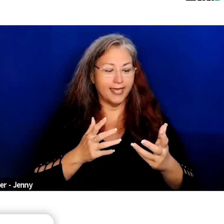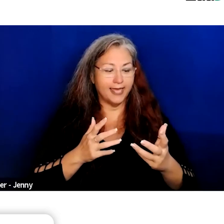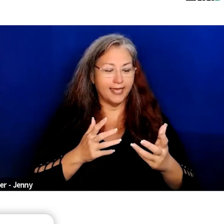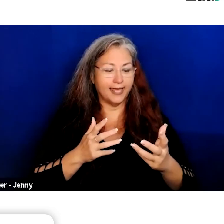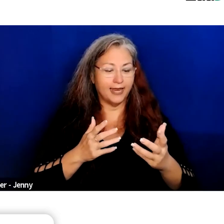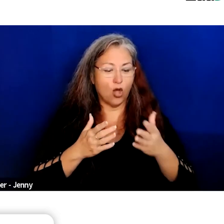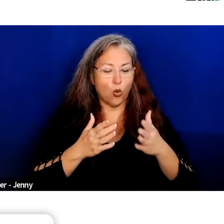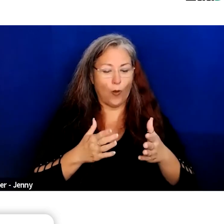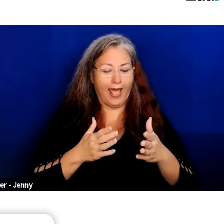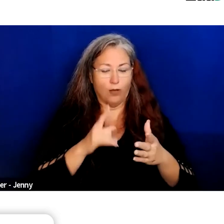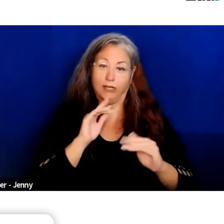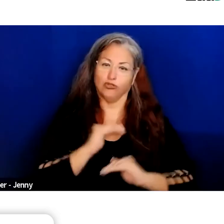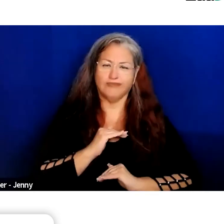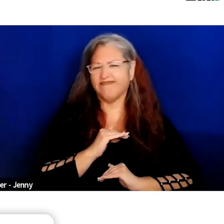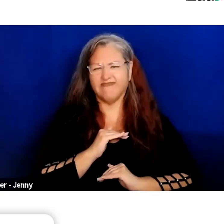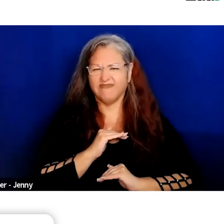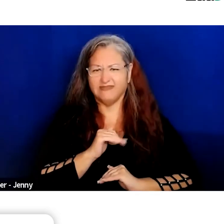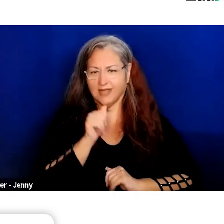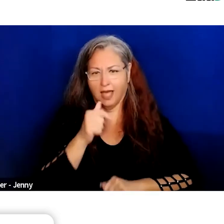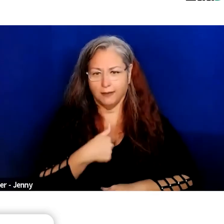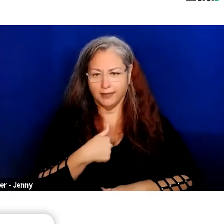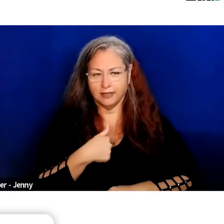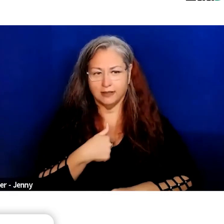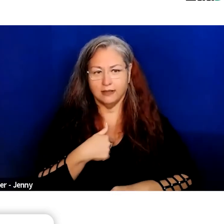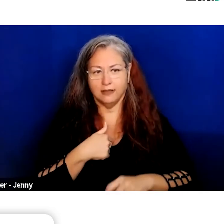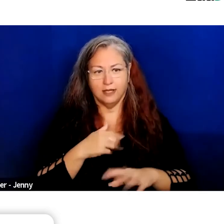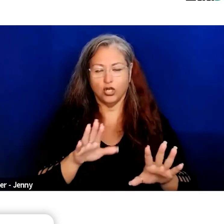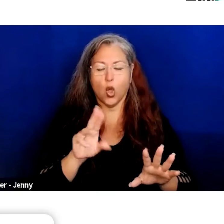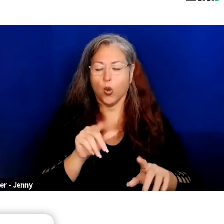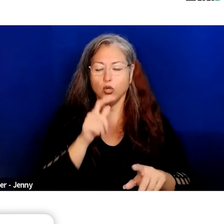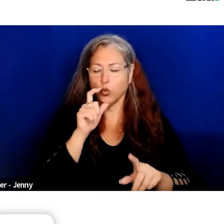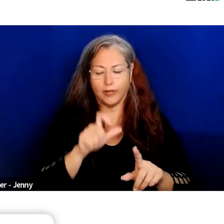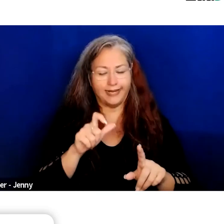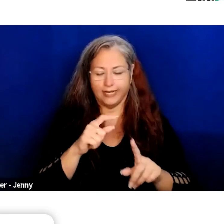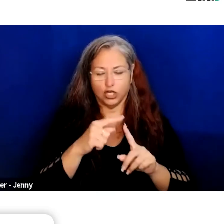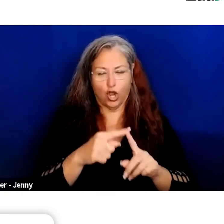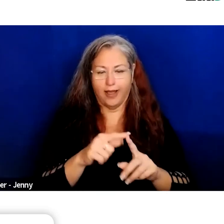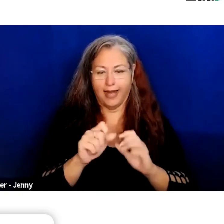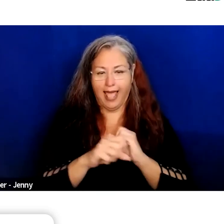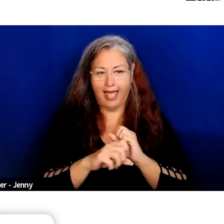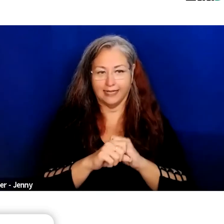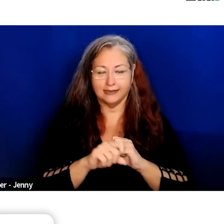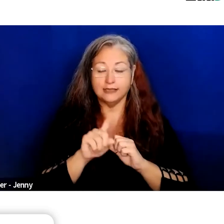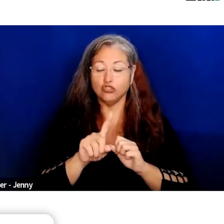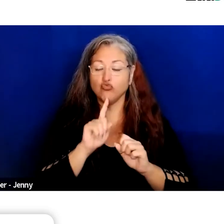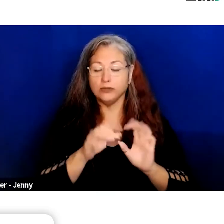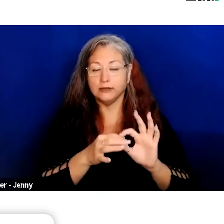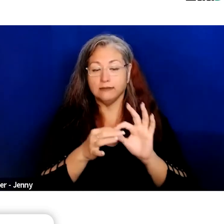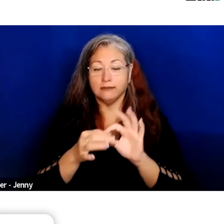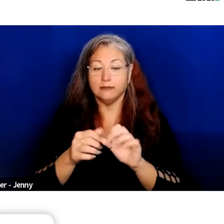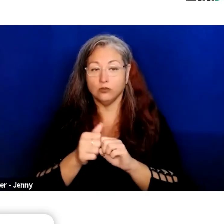that would suffice. But yes, you don't need targeted ads. It really does have to do with